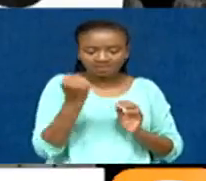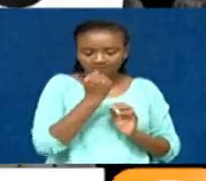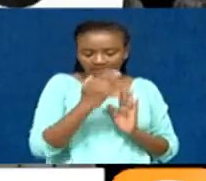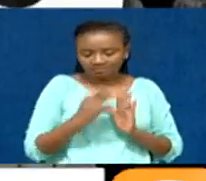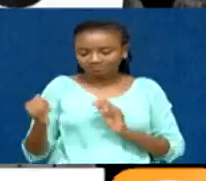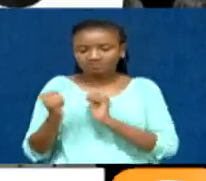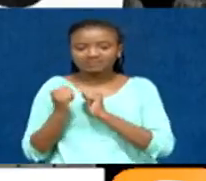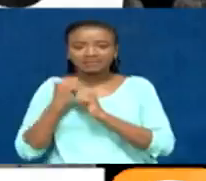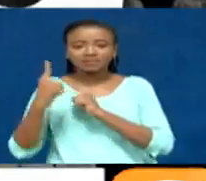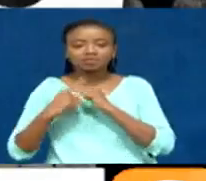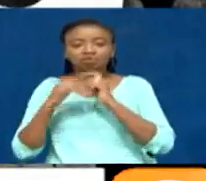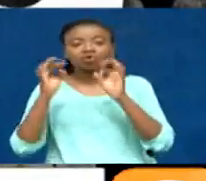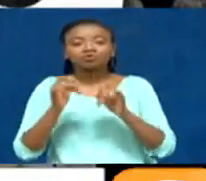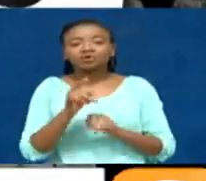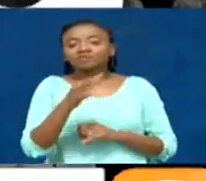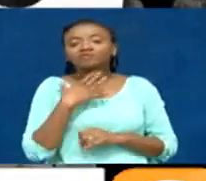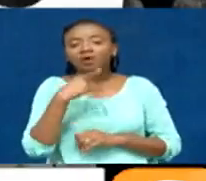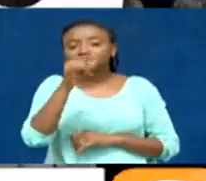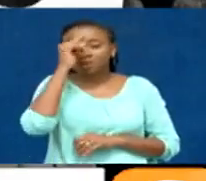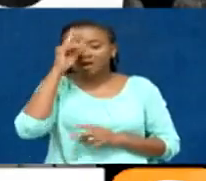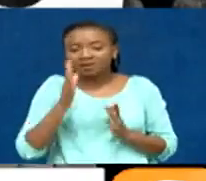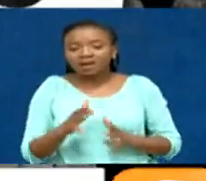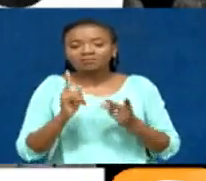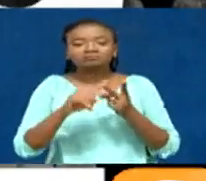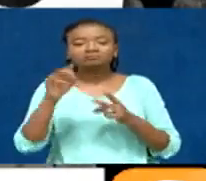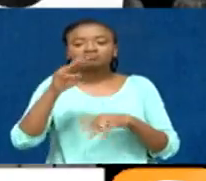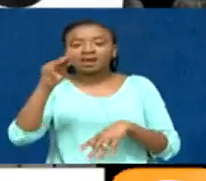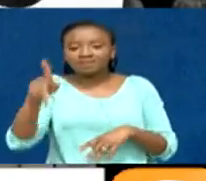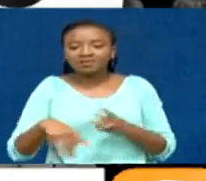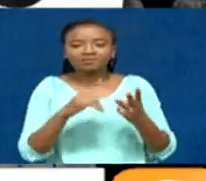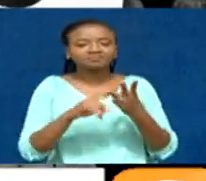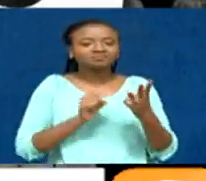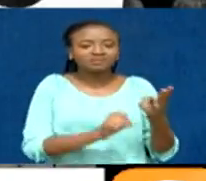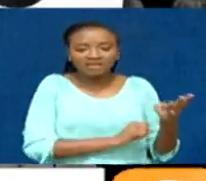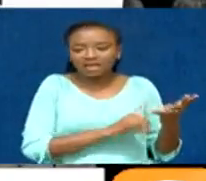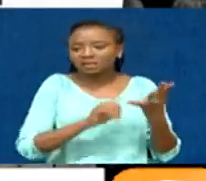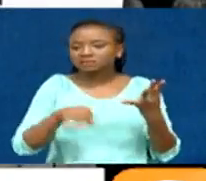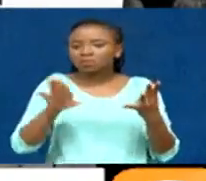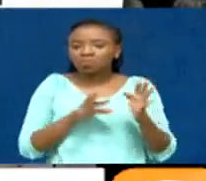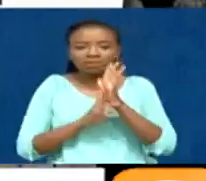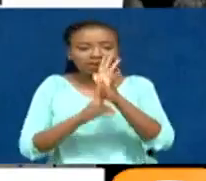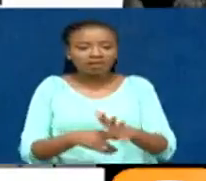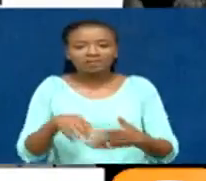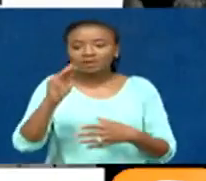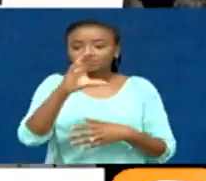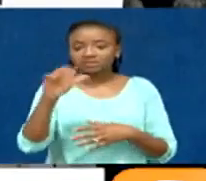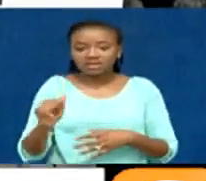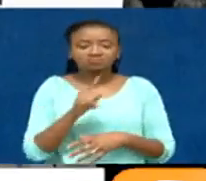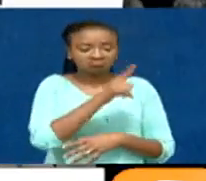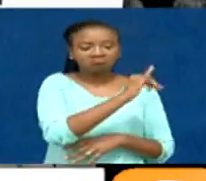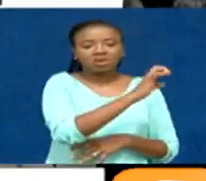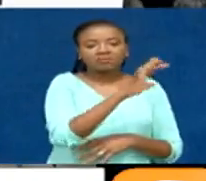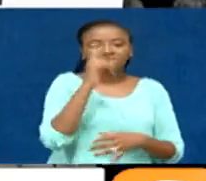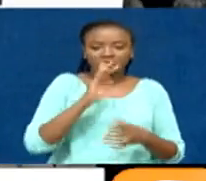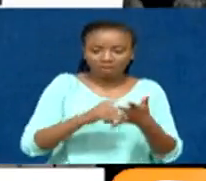Other candidates for the seats of governorship, National Assembly, Senate, women representatives and county assemblies will be cleared by